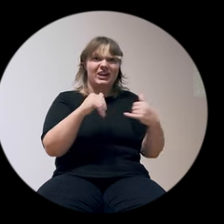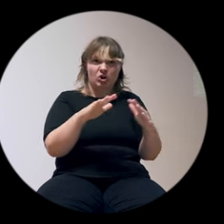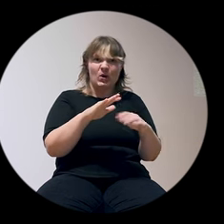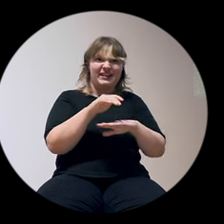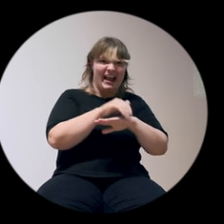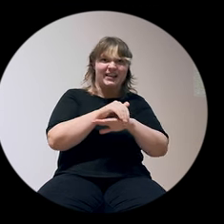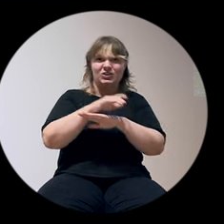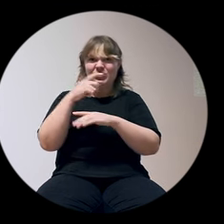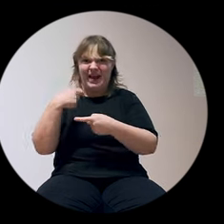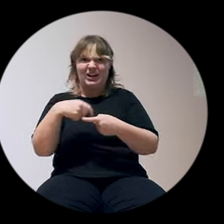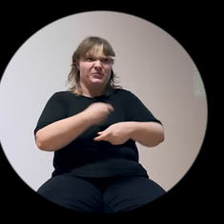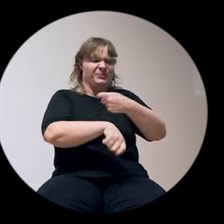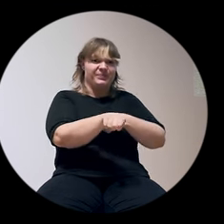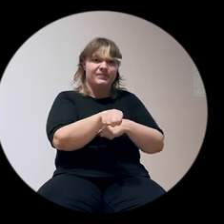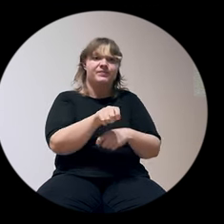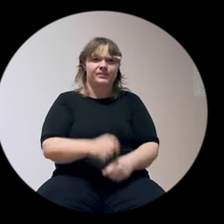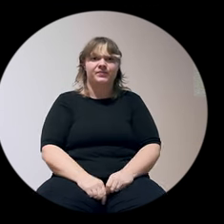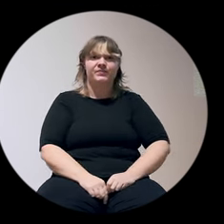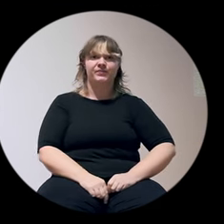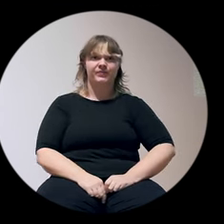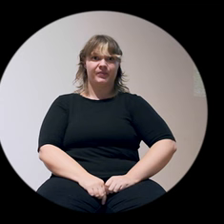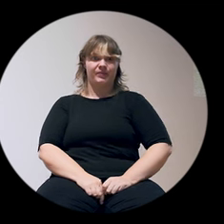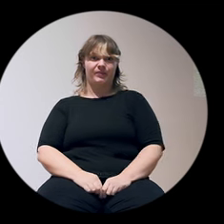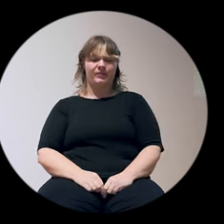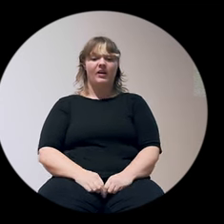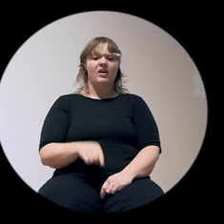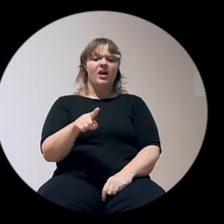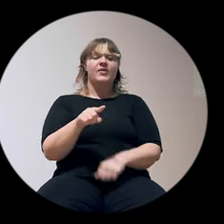those spaces. This work references